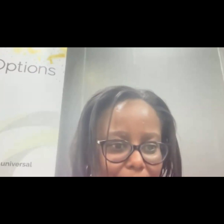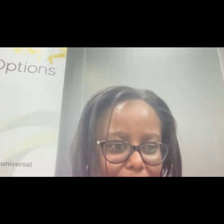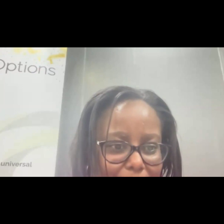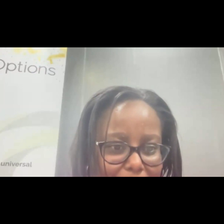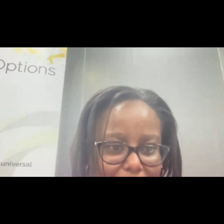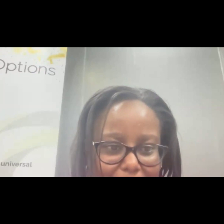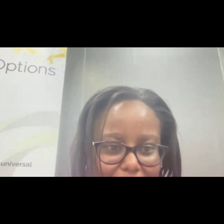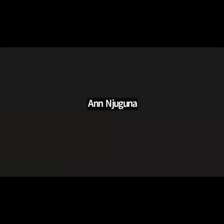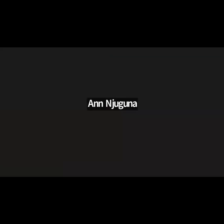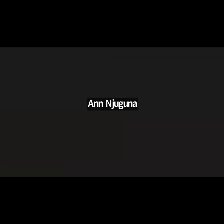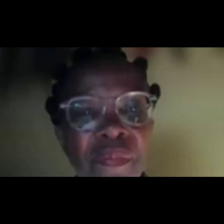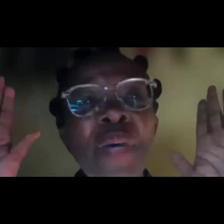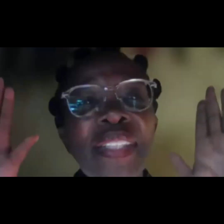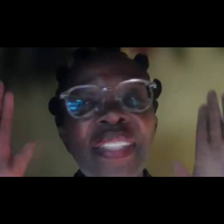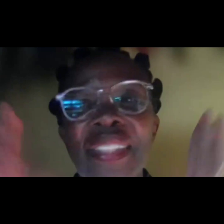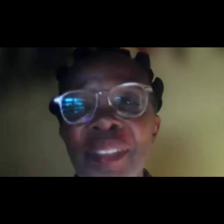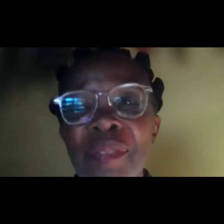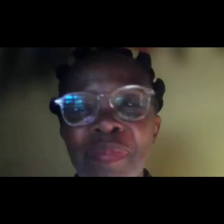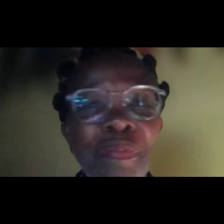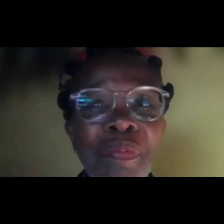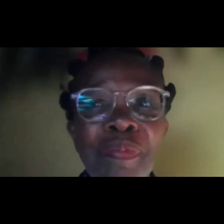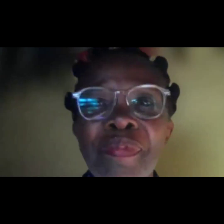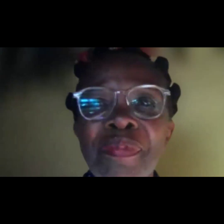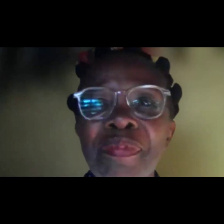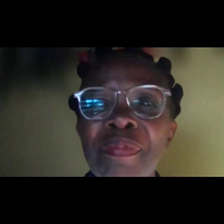you. Thank you, everyone.